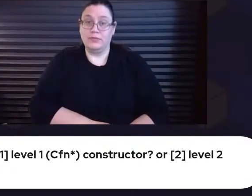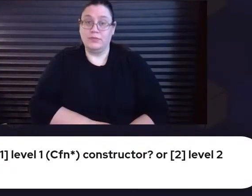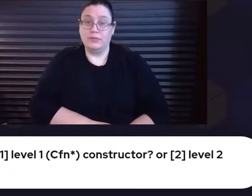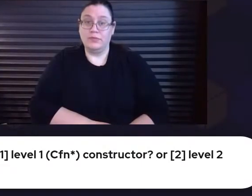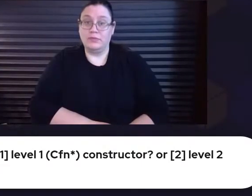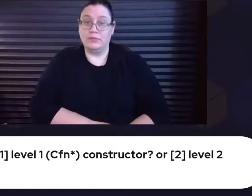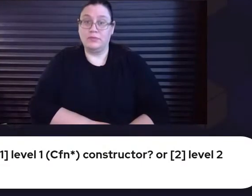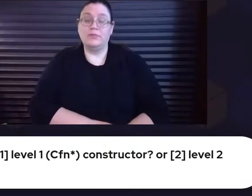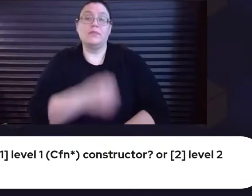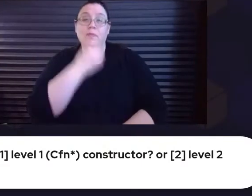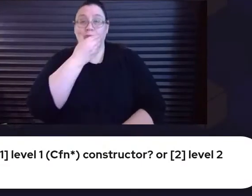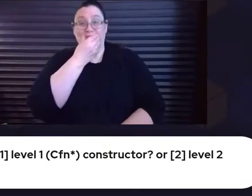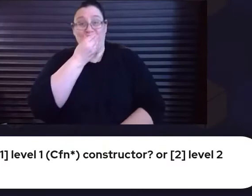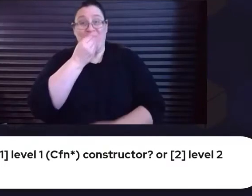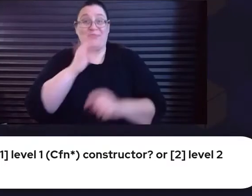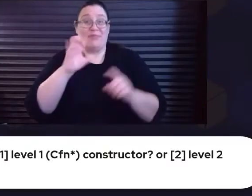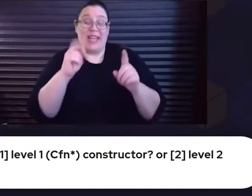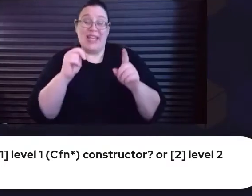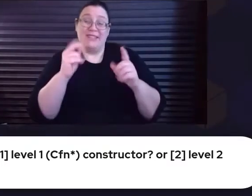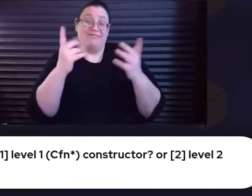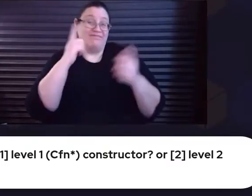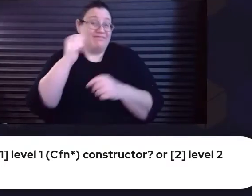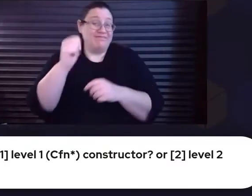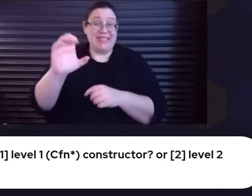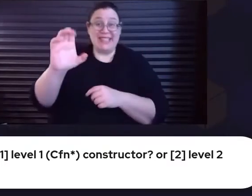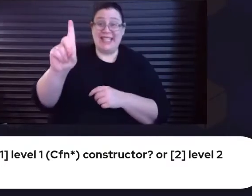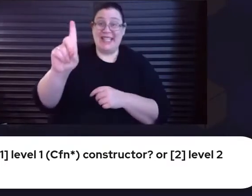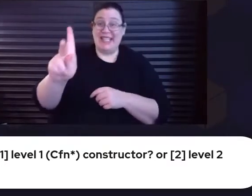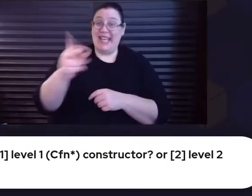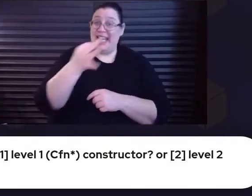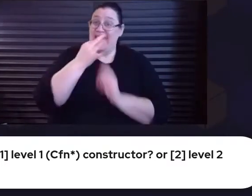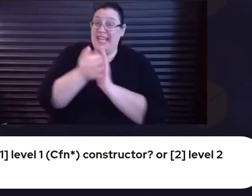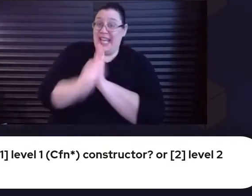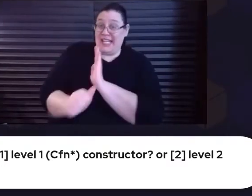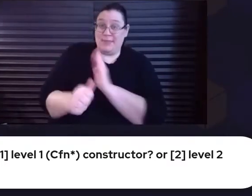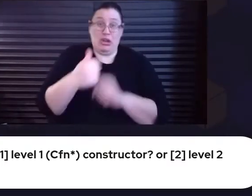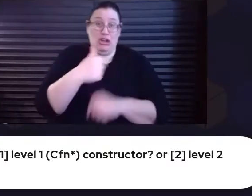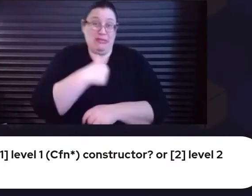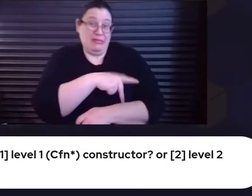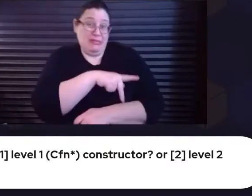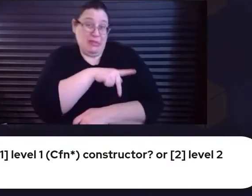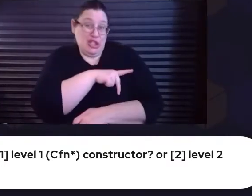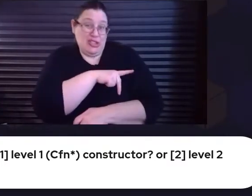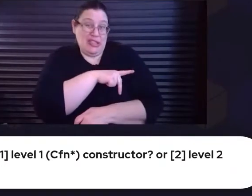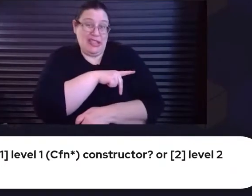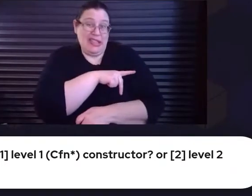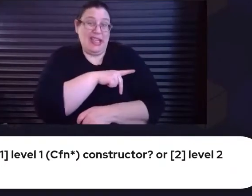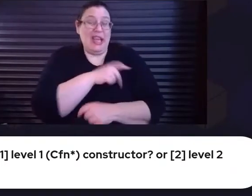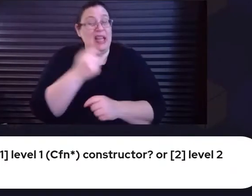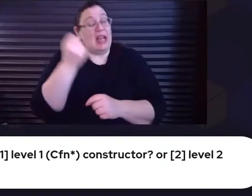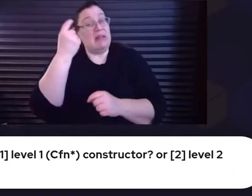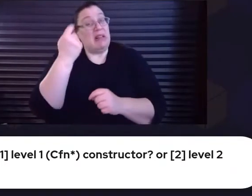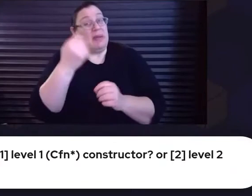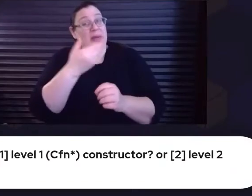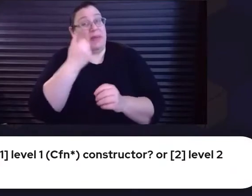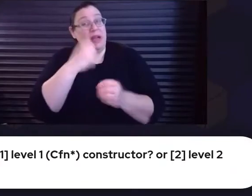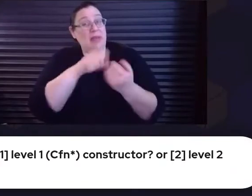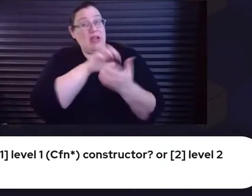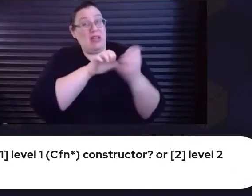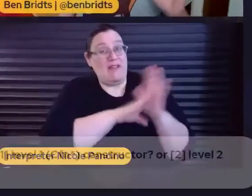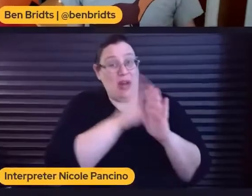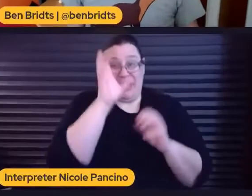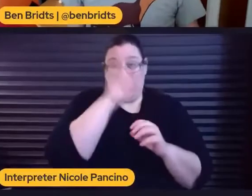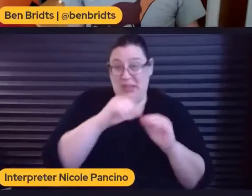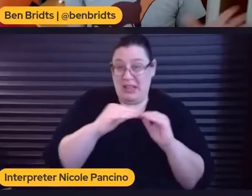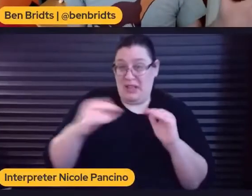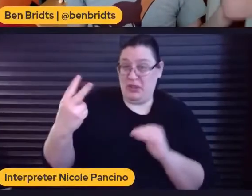I'm going to leave this to the CDK experts. I'm personally a little more versed in CloudFormation, but I assume if the level 2 construct